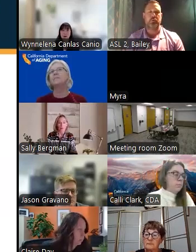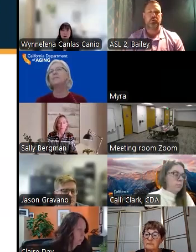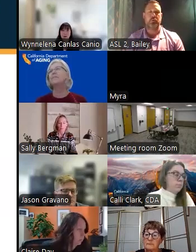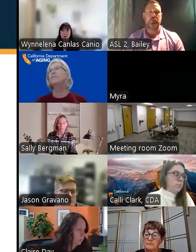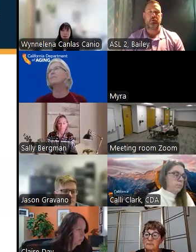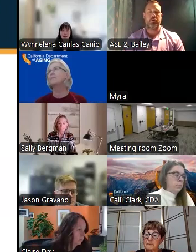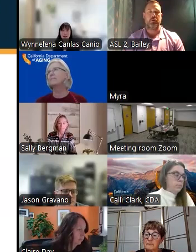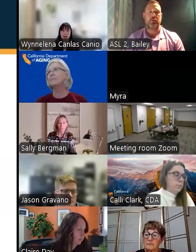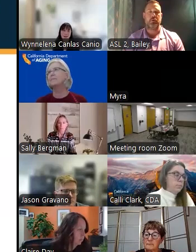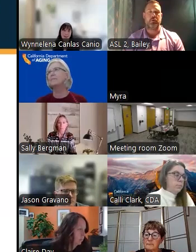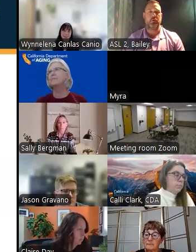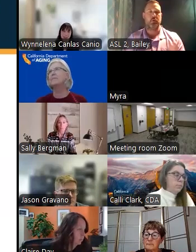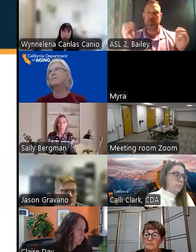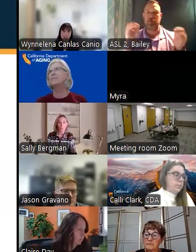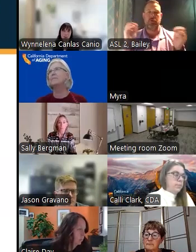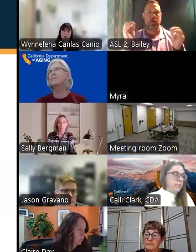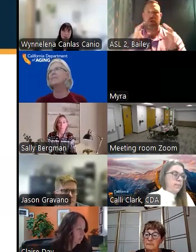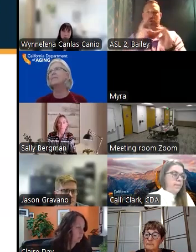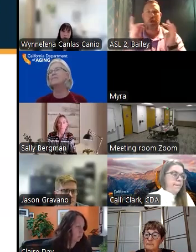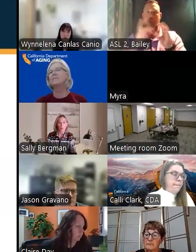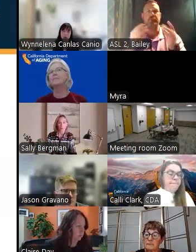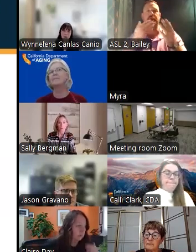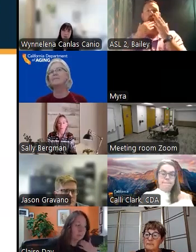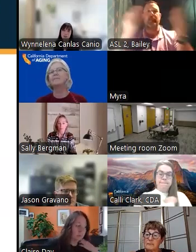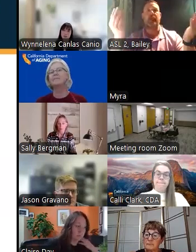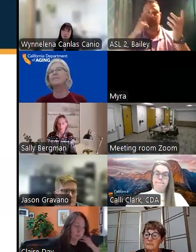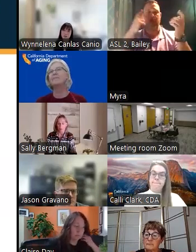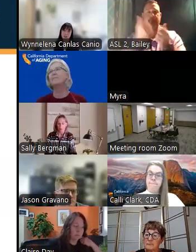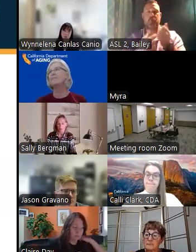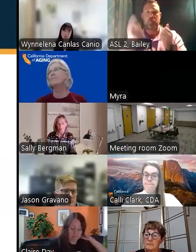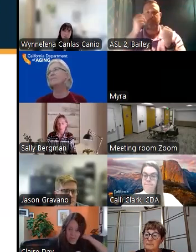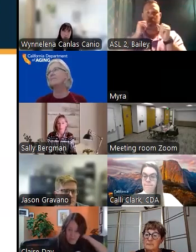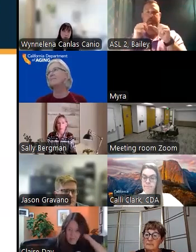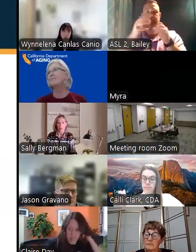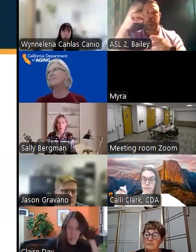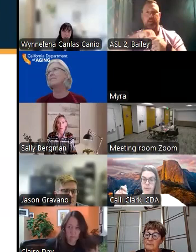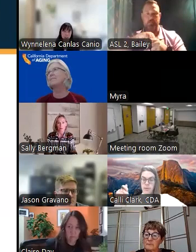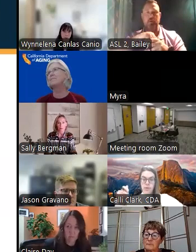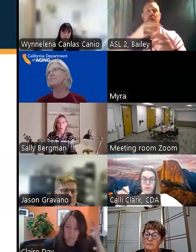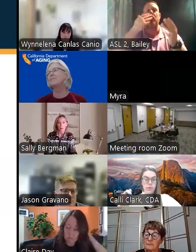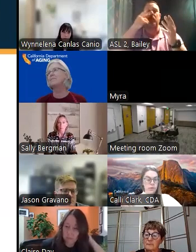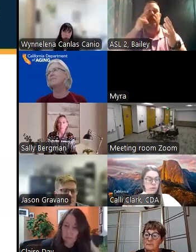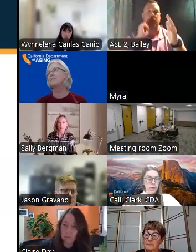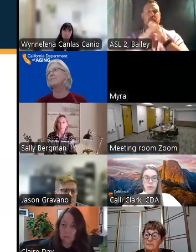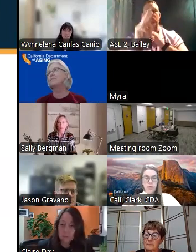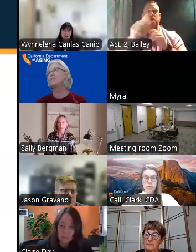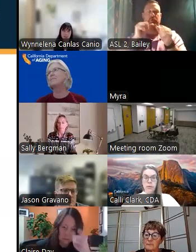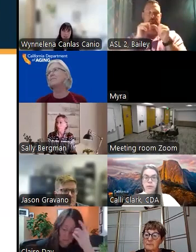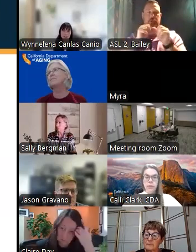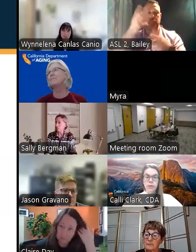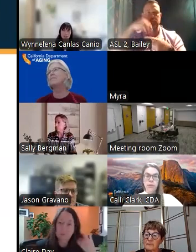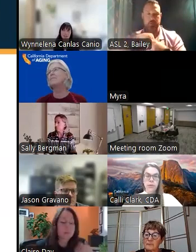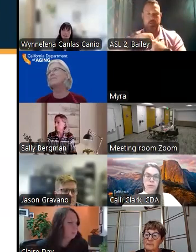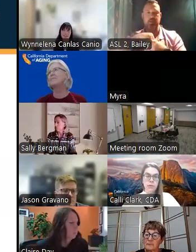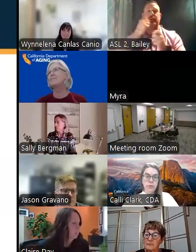There's no other final comment. Thank you, everyone, for your continued engagement. We look forward to your continued